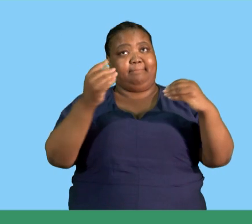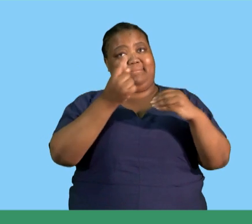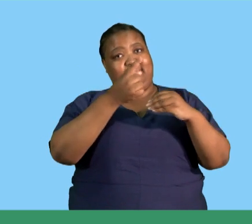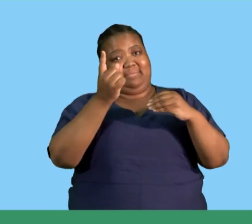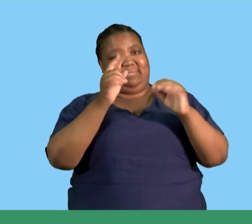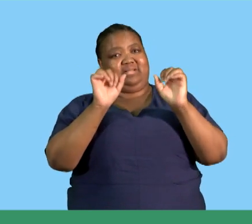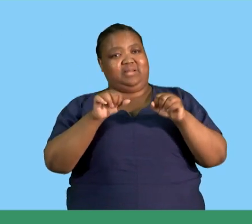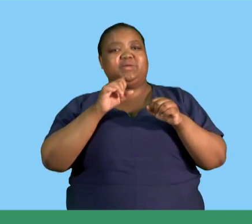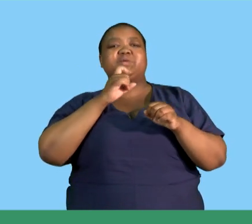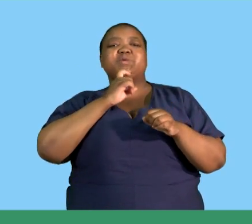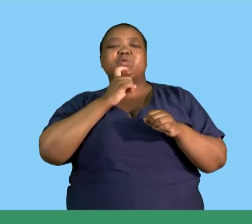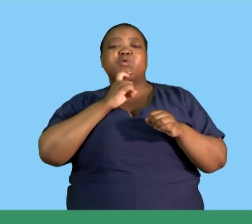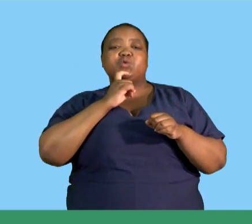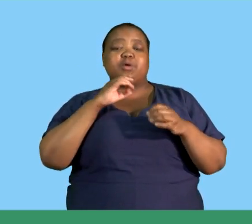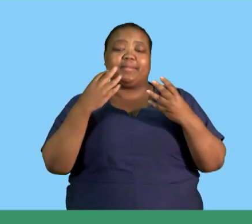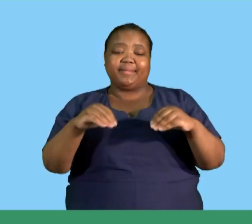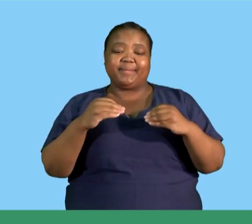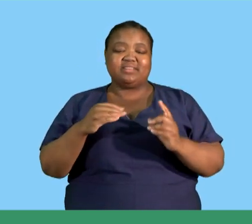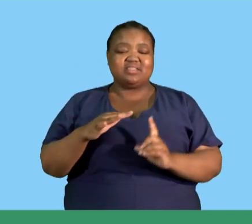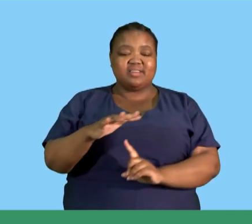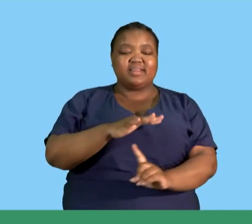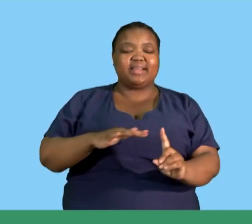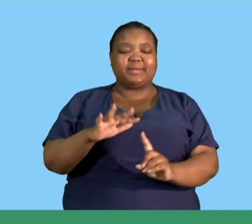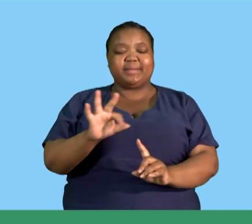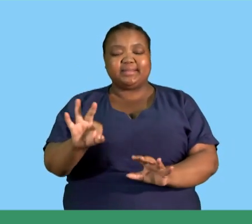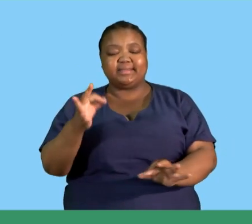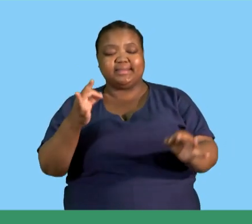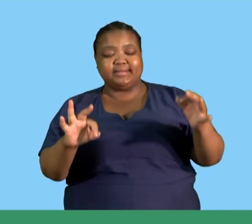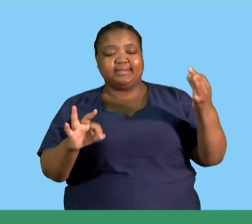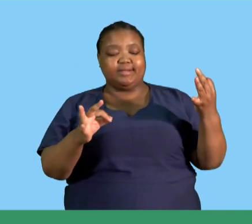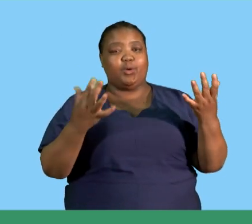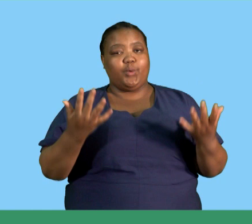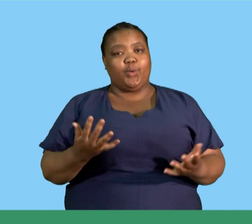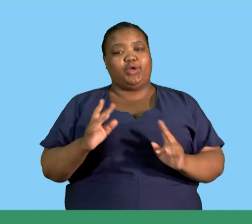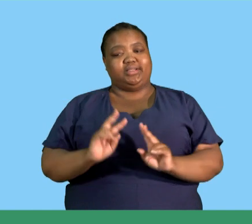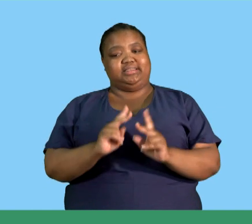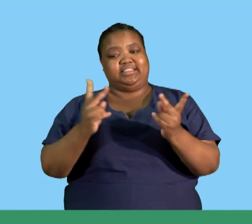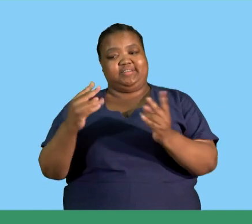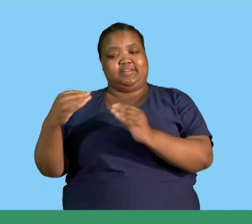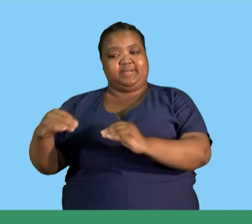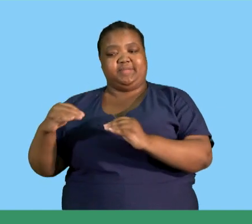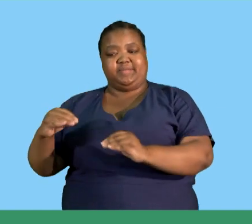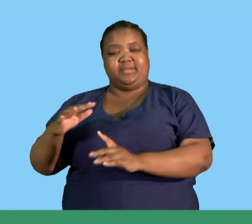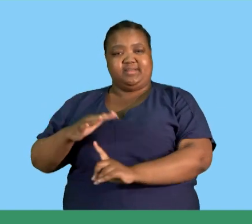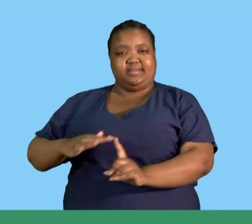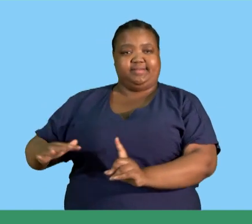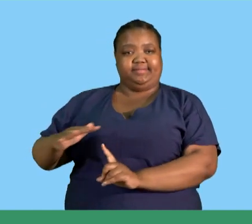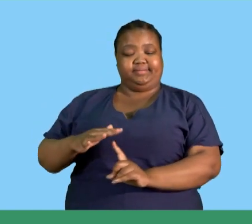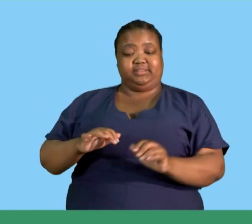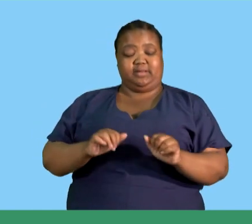is used by a business to analyze a particular business environment or different business